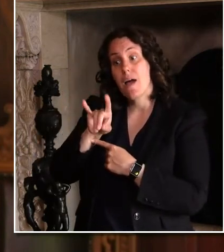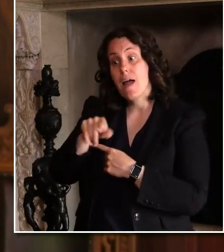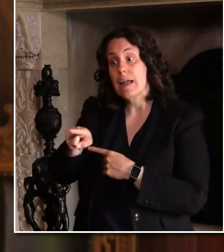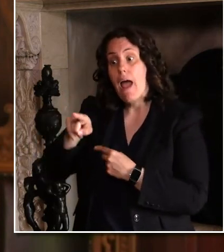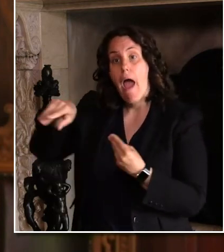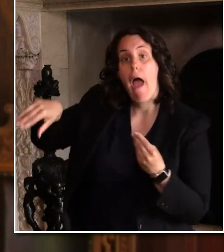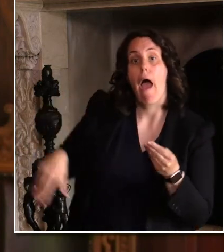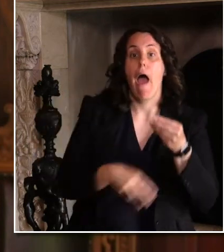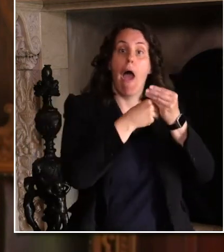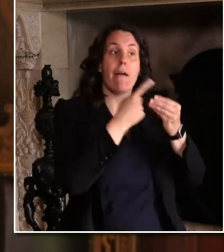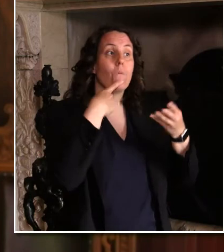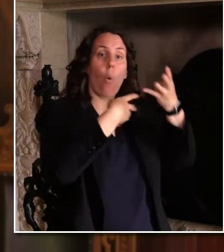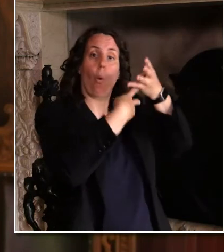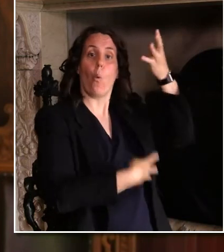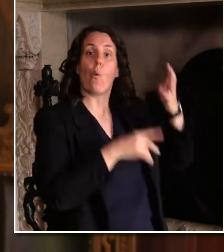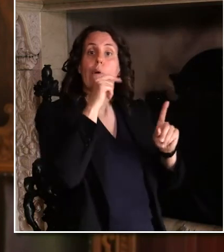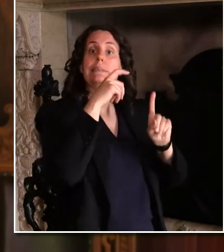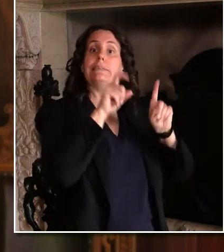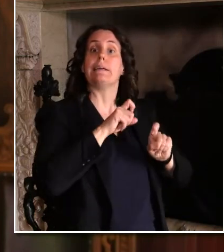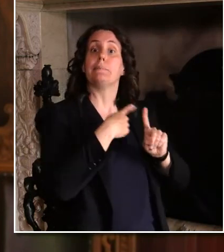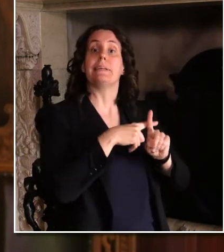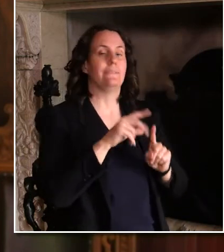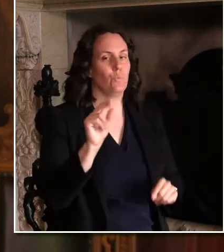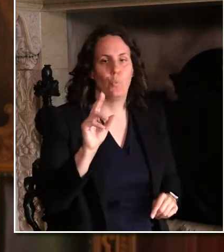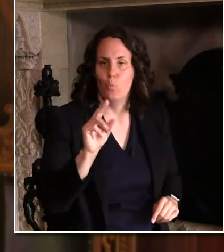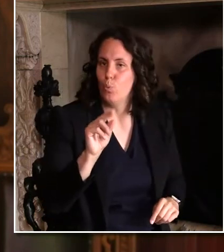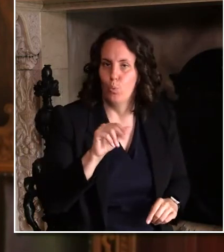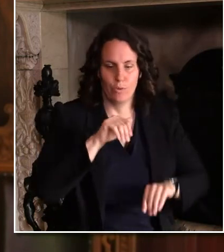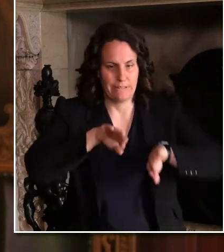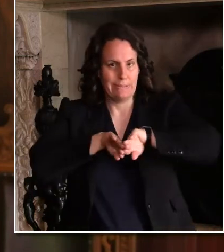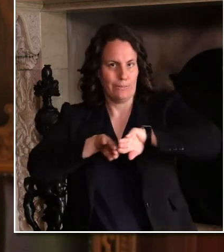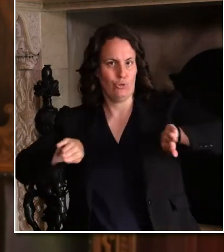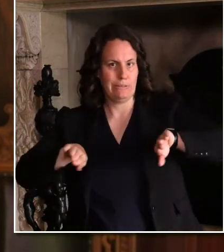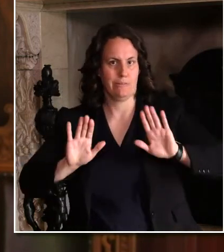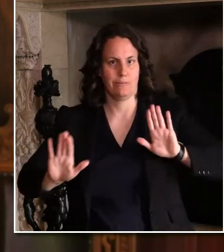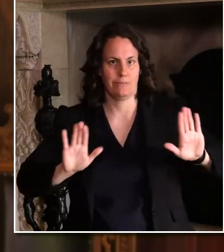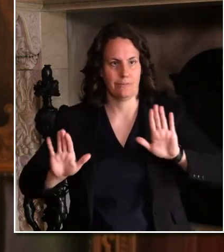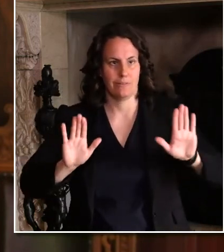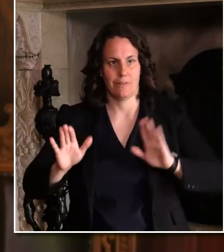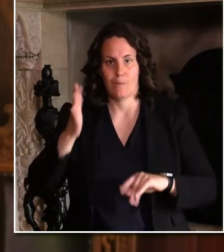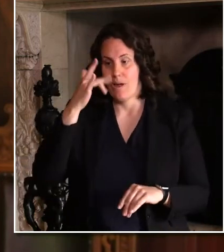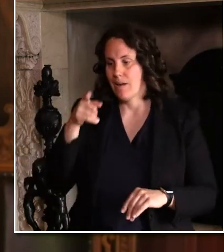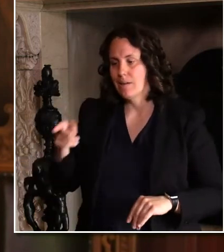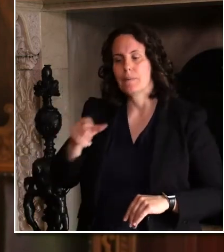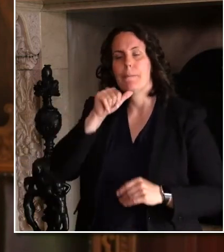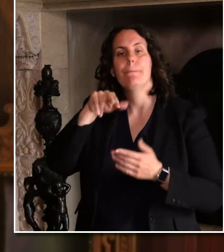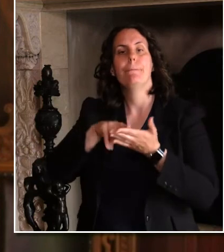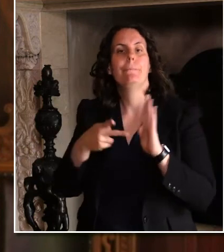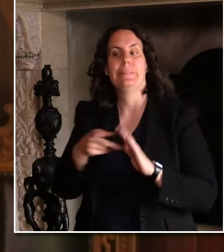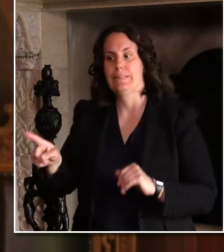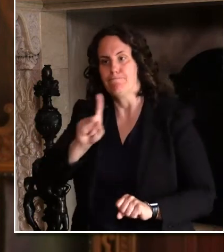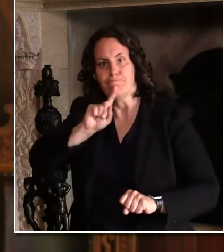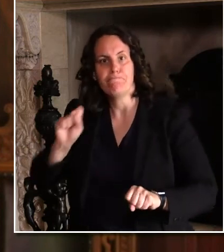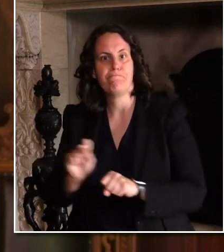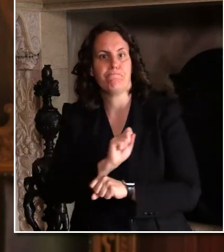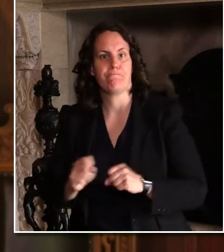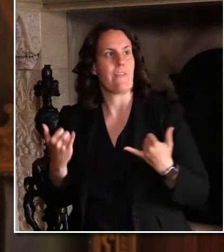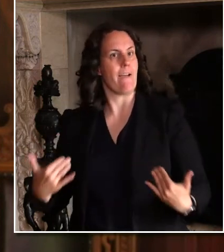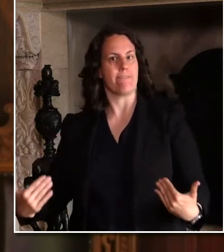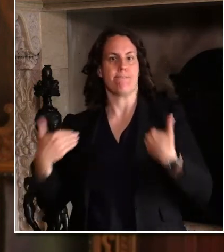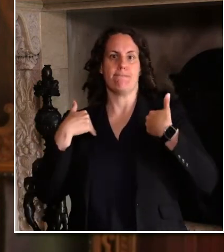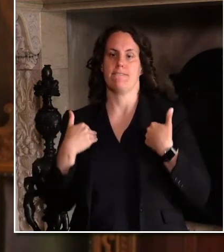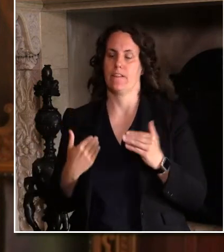call before, is that they're not potentially useful for diagnosing acute illness, and there's less in